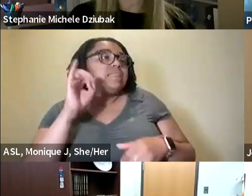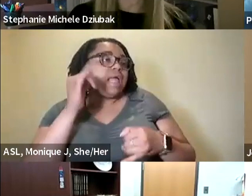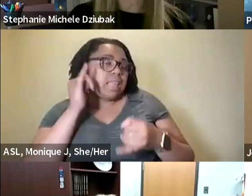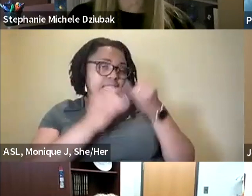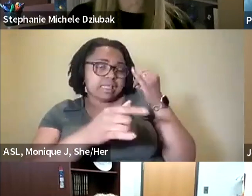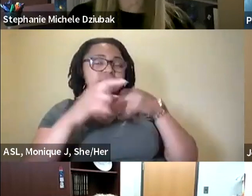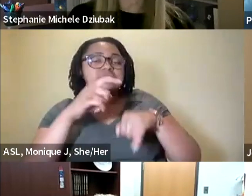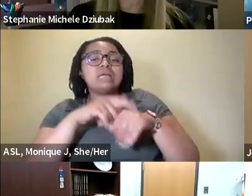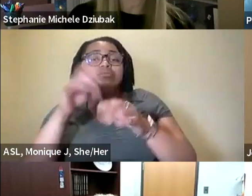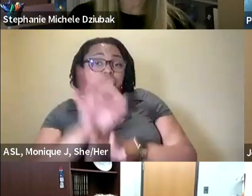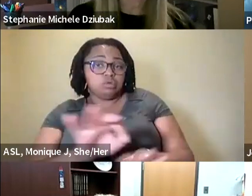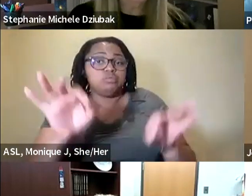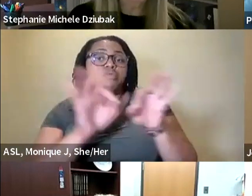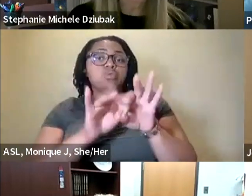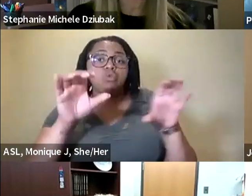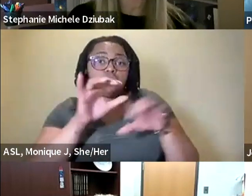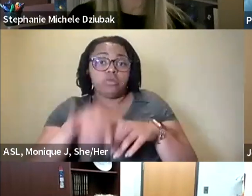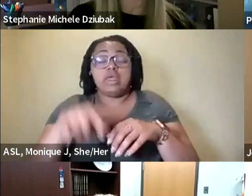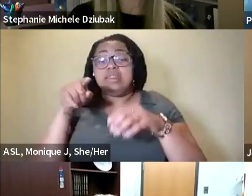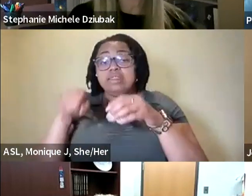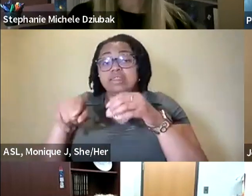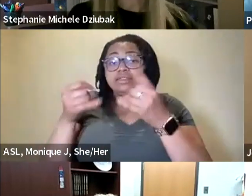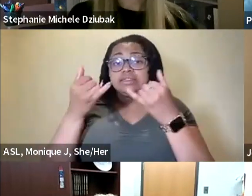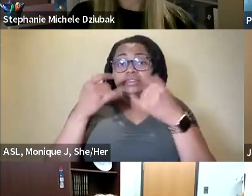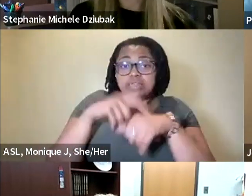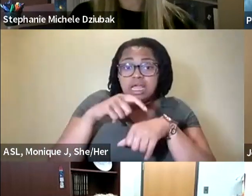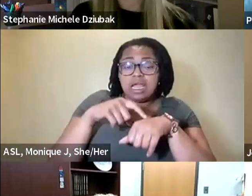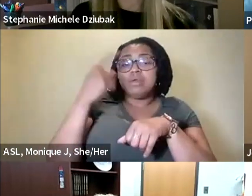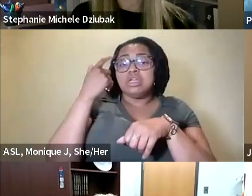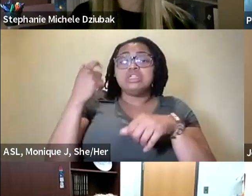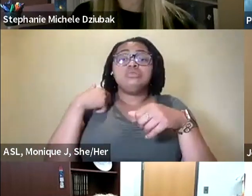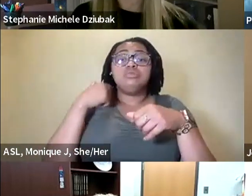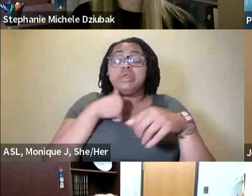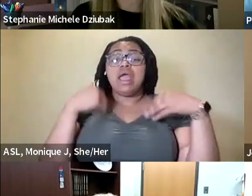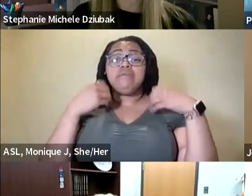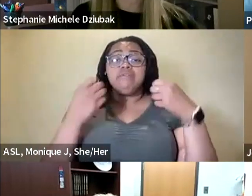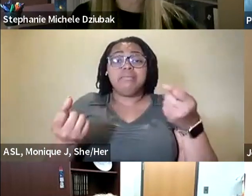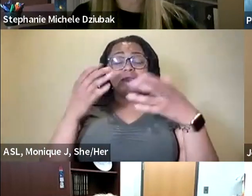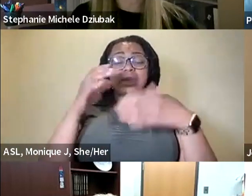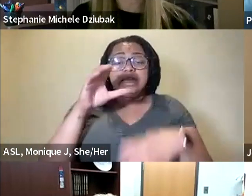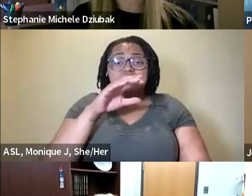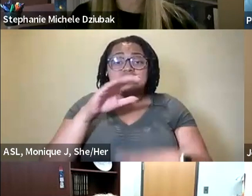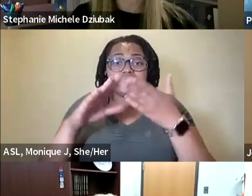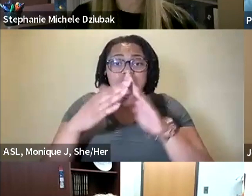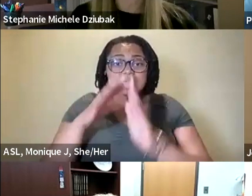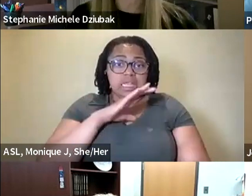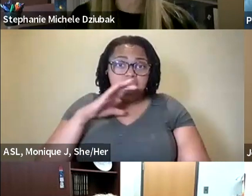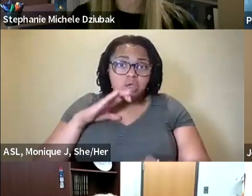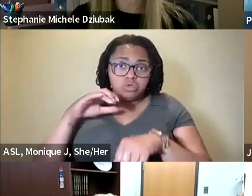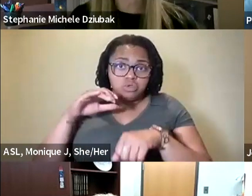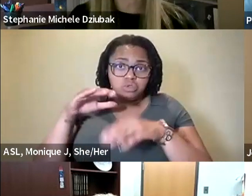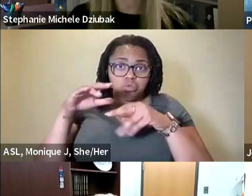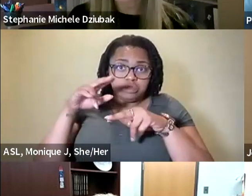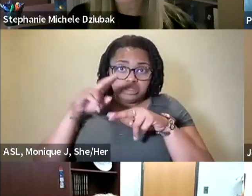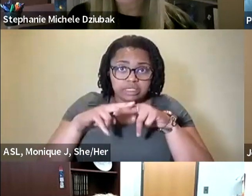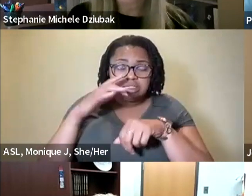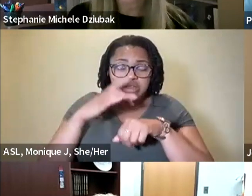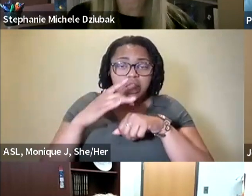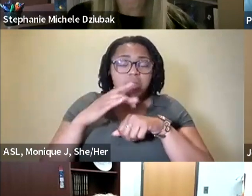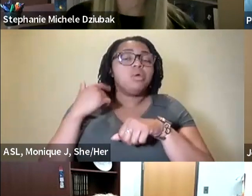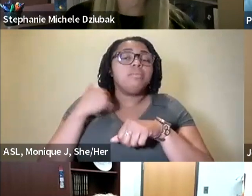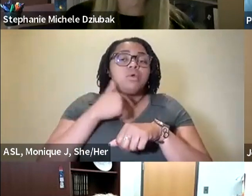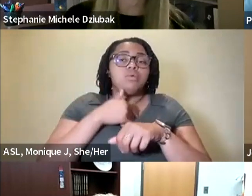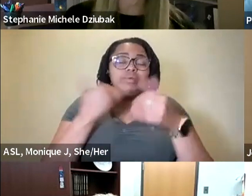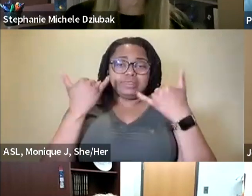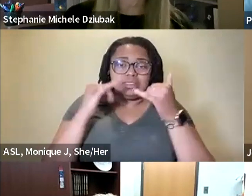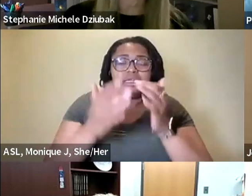many city council seats as we have. I would still recommend that we ask those candidates